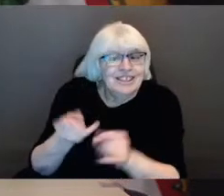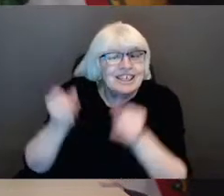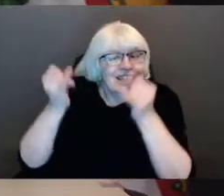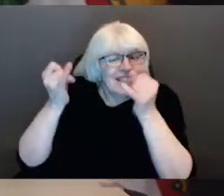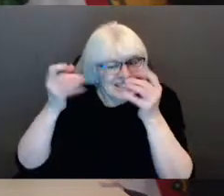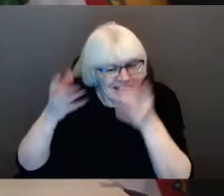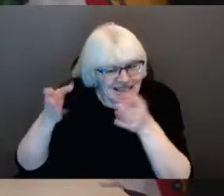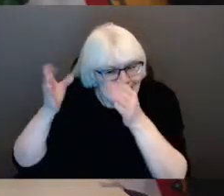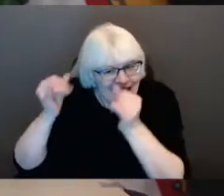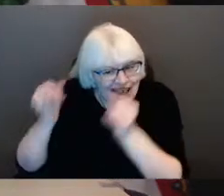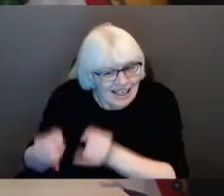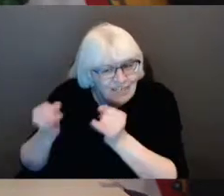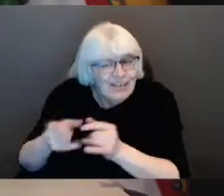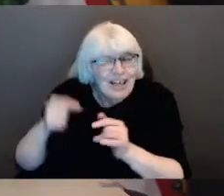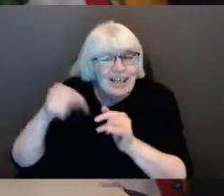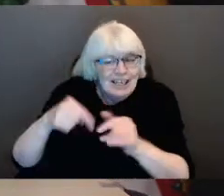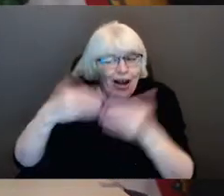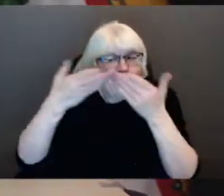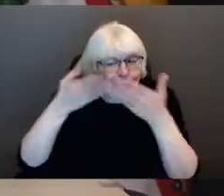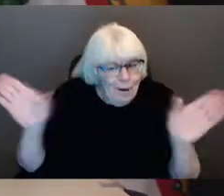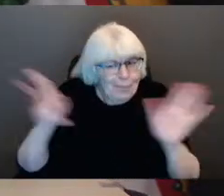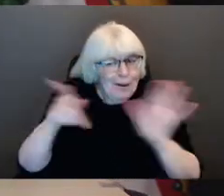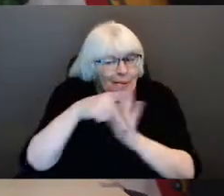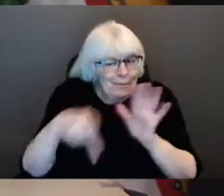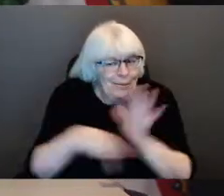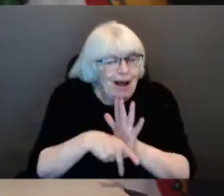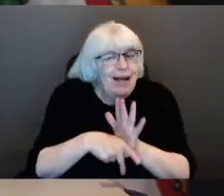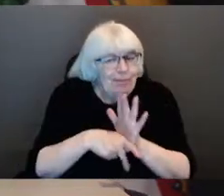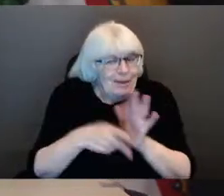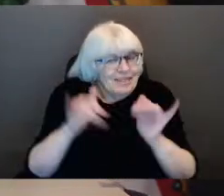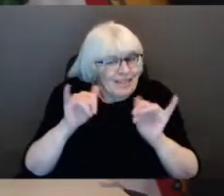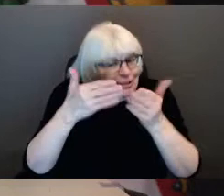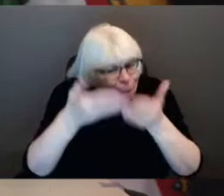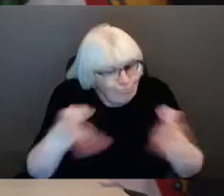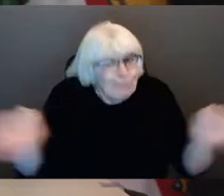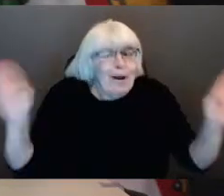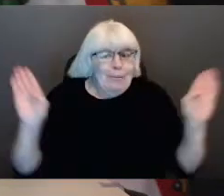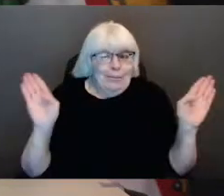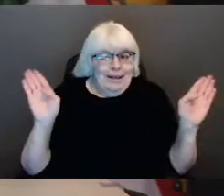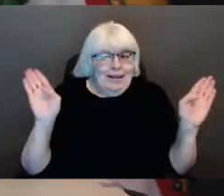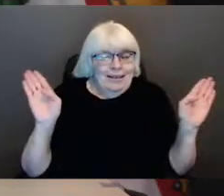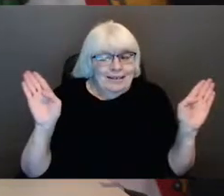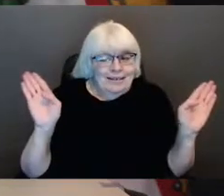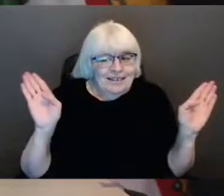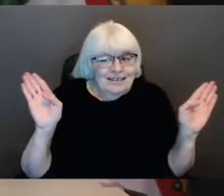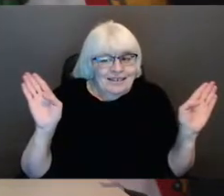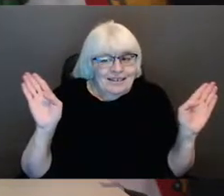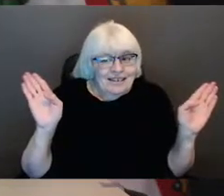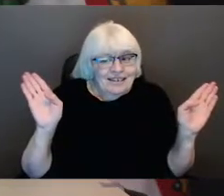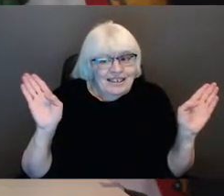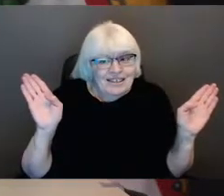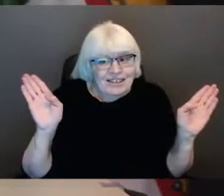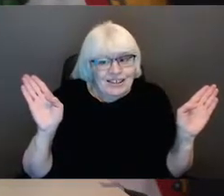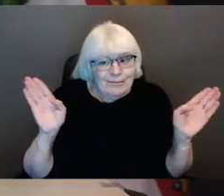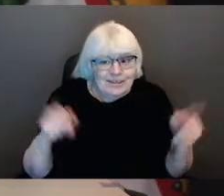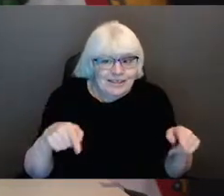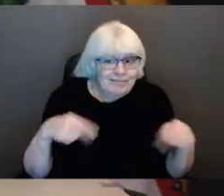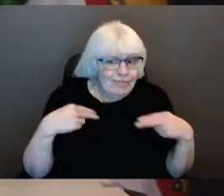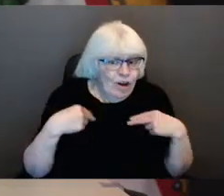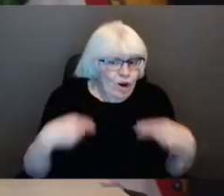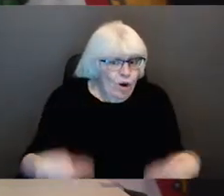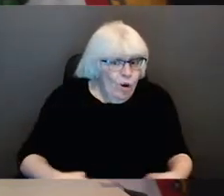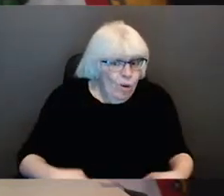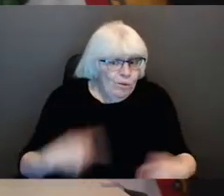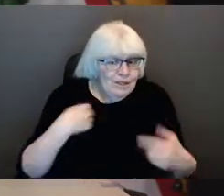perspective to do something for a broad group and have, the nature, the human nature is to read it and think about it from your